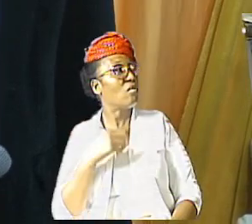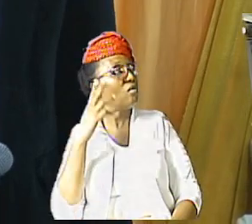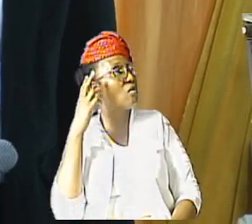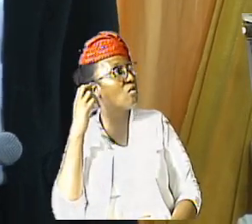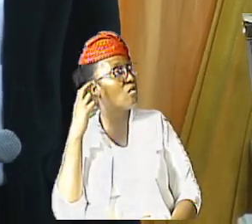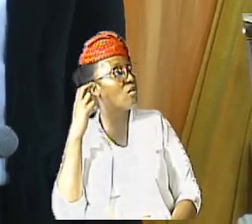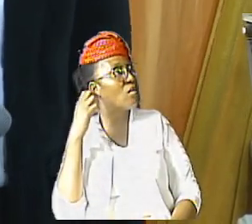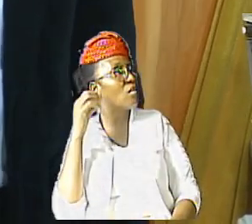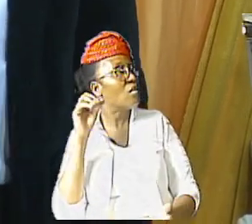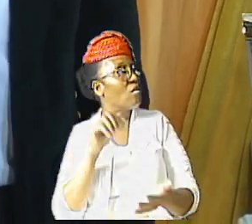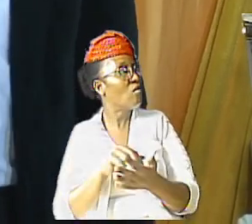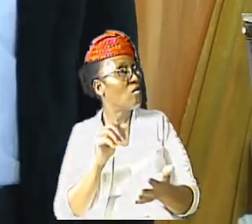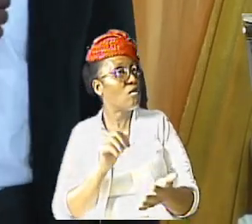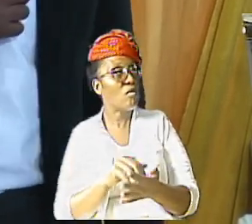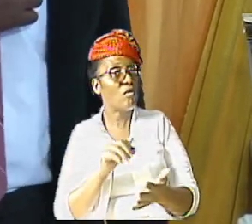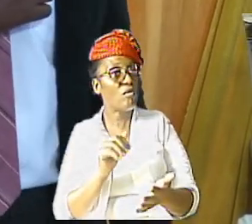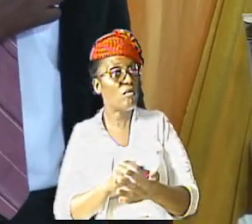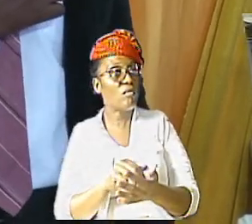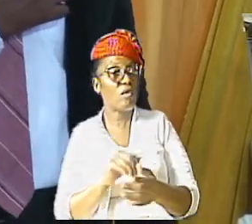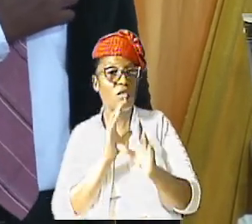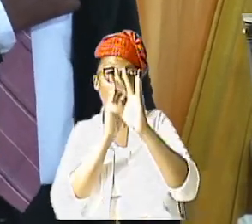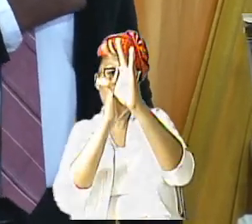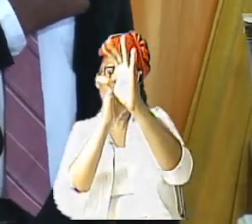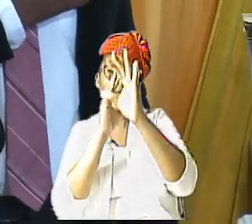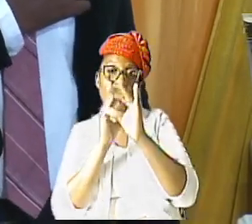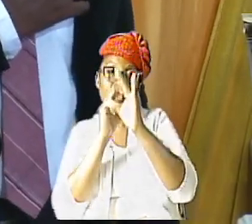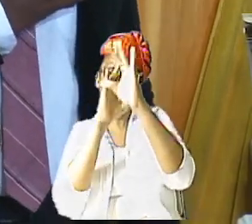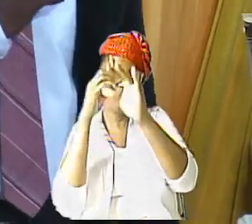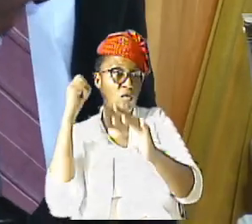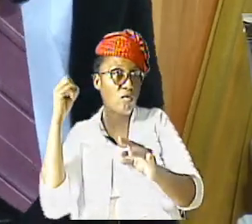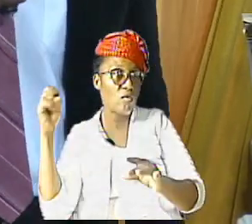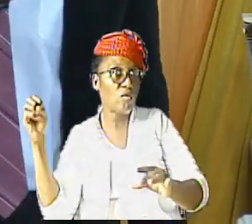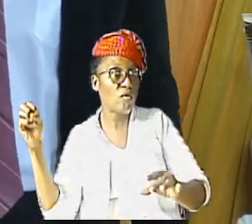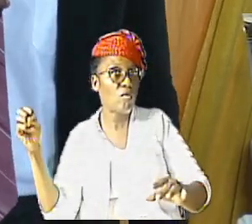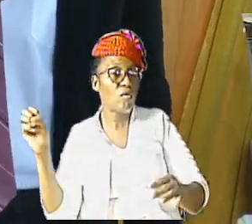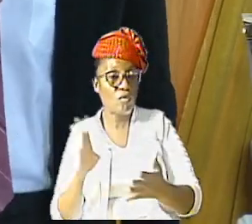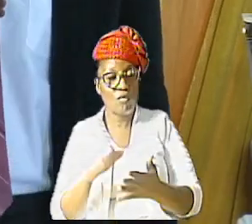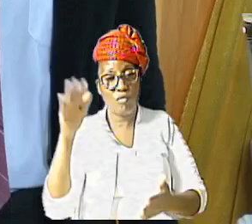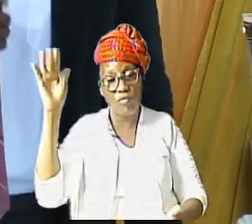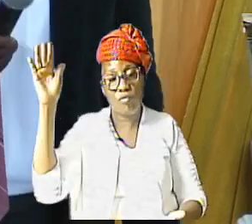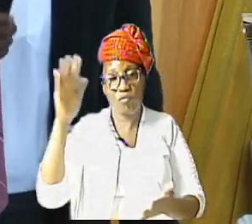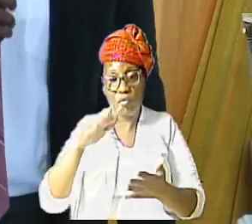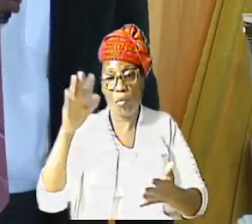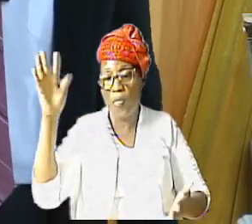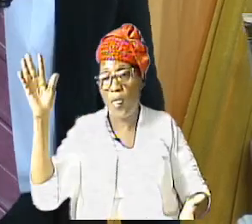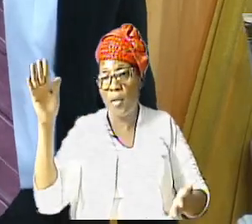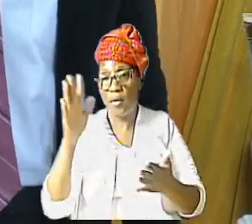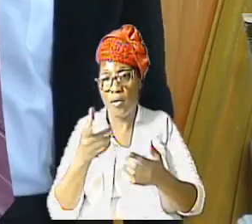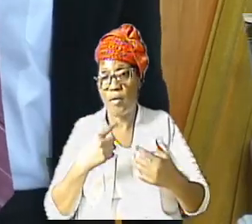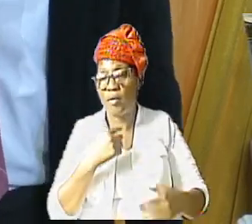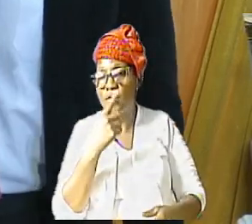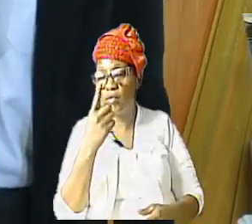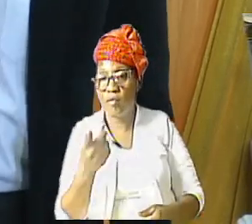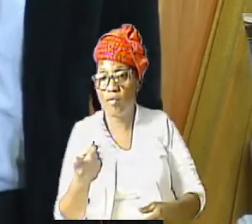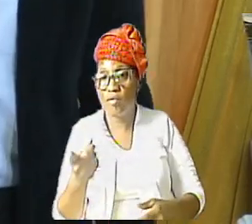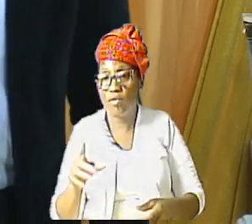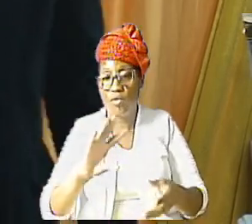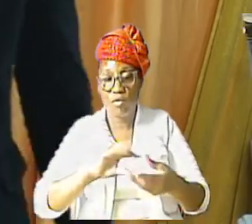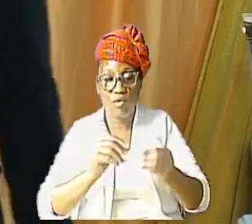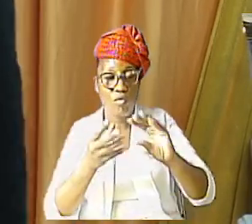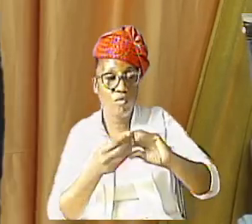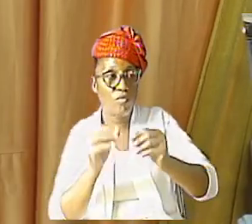a thousand trumpets sounding out in glory, telling